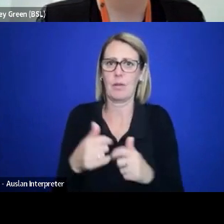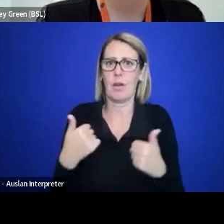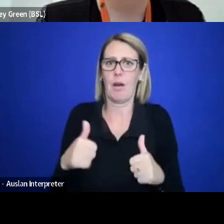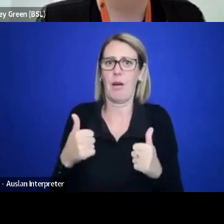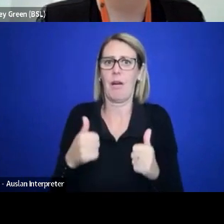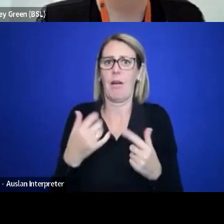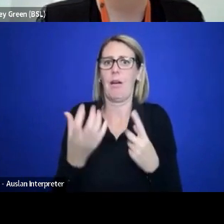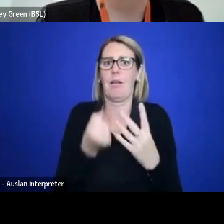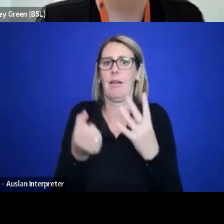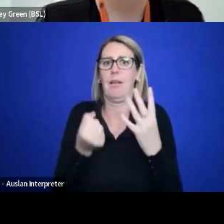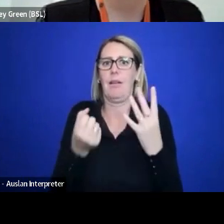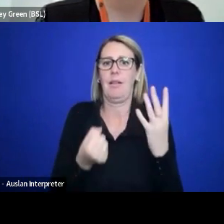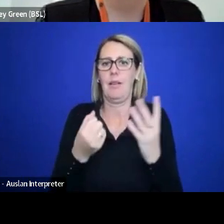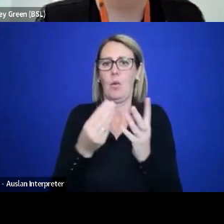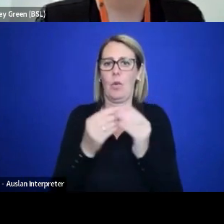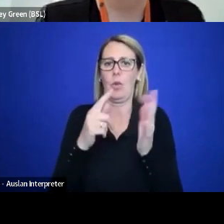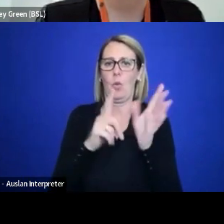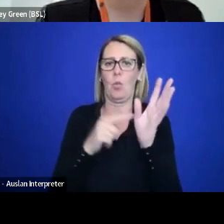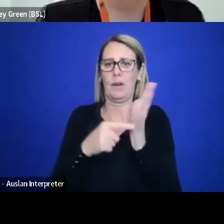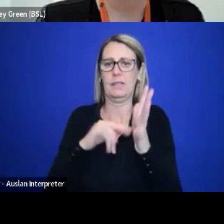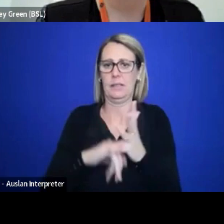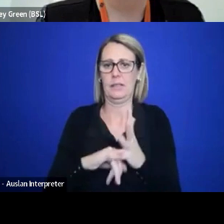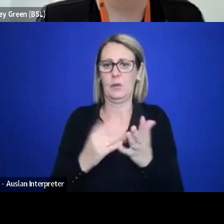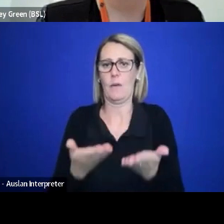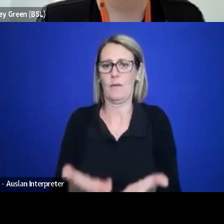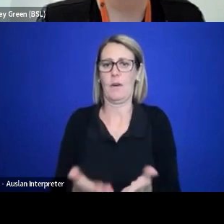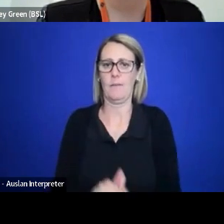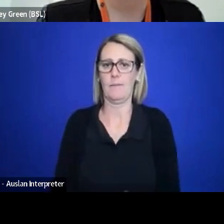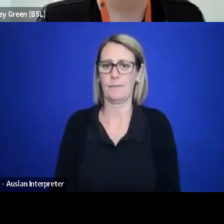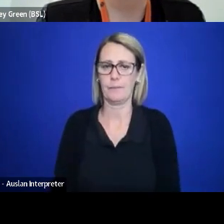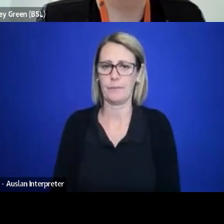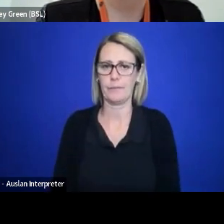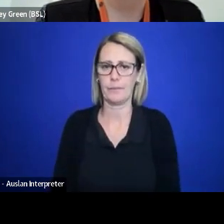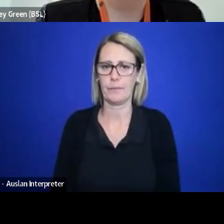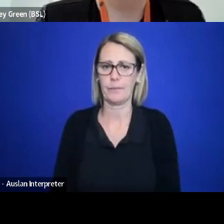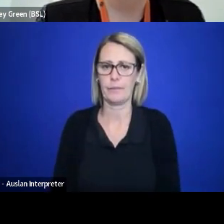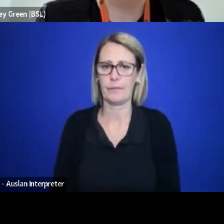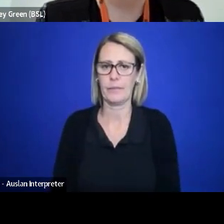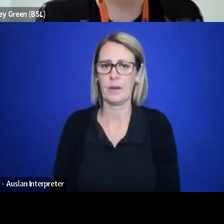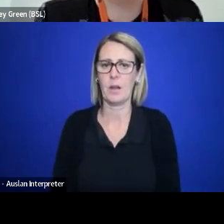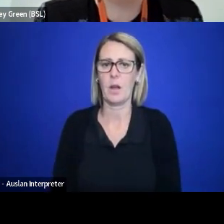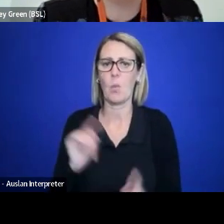what the YTS offers, and what the programs engaged through the YTS have